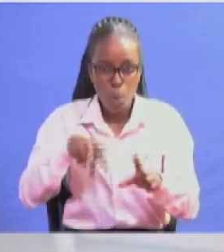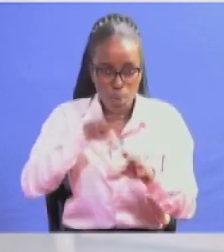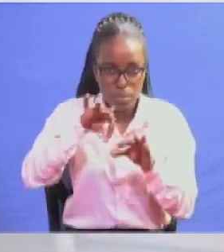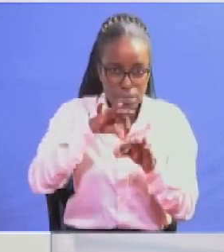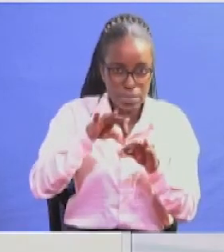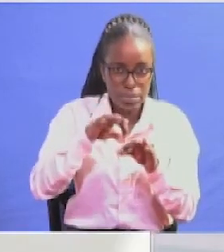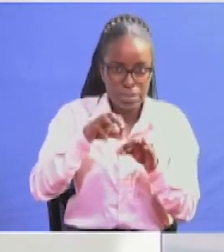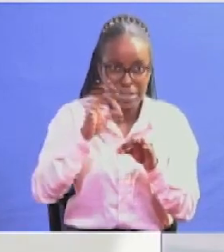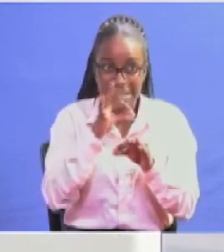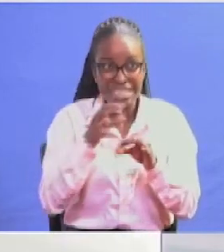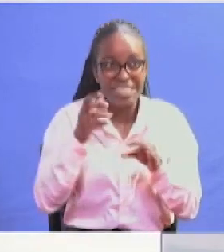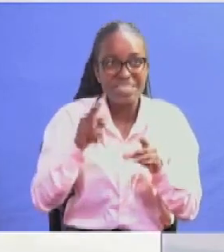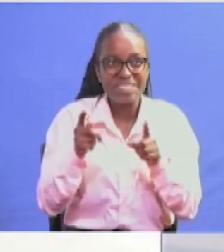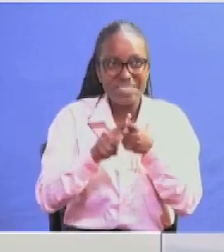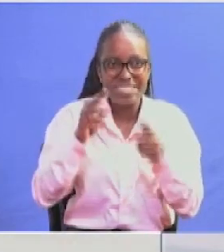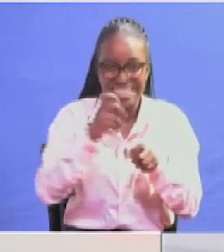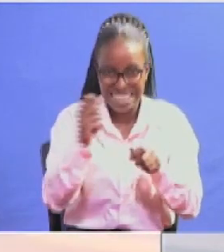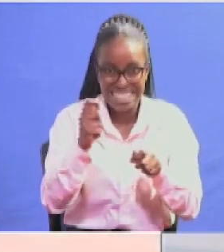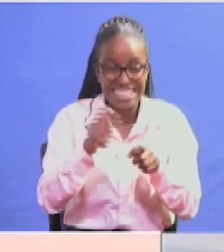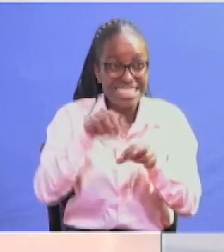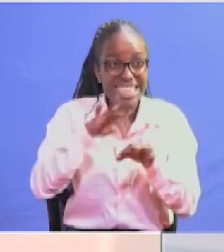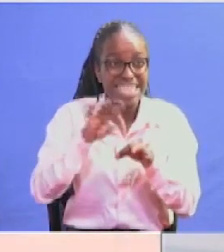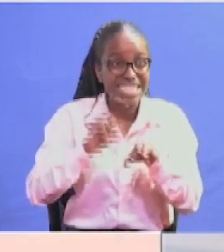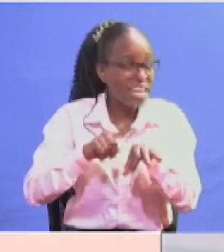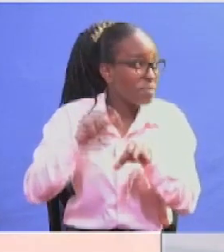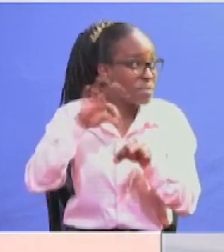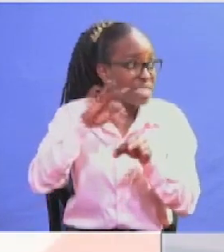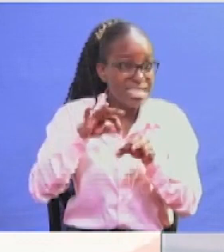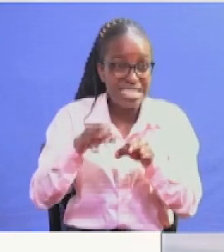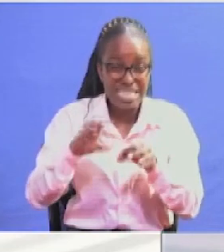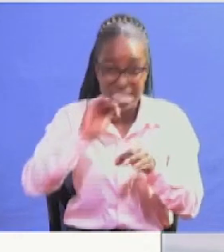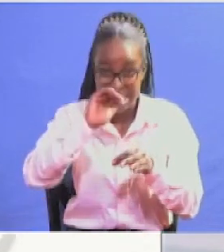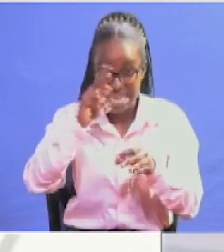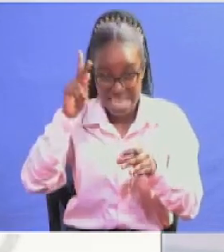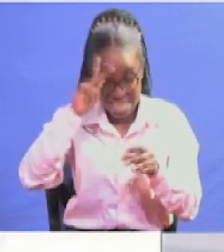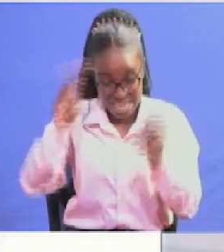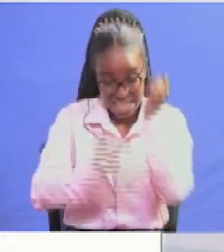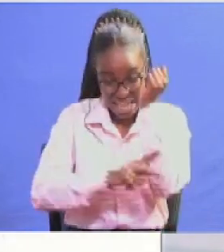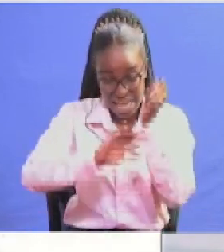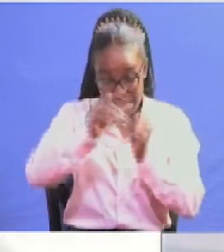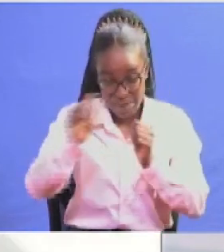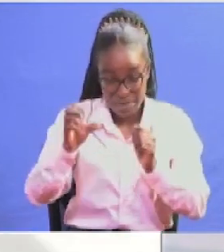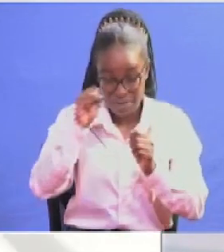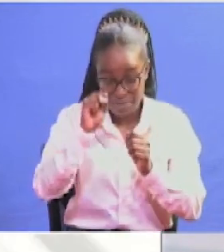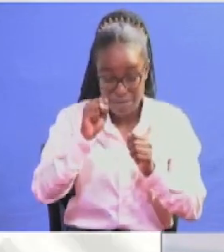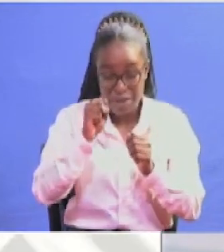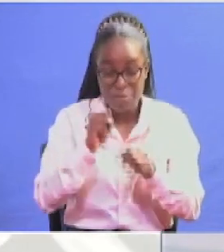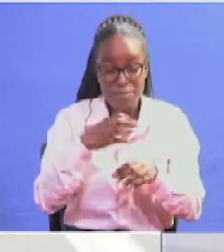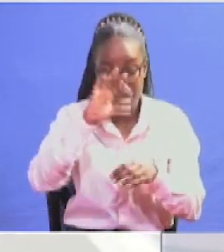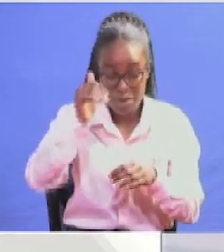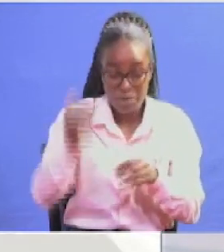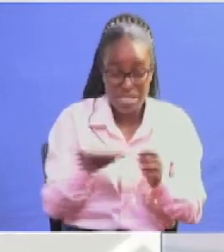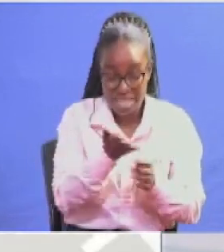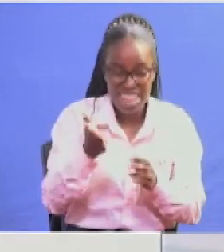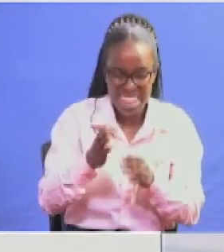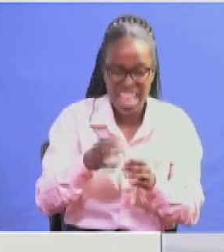Now, the Kenya Tea Development Agency directors in Kirinyaga County Zone 5 now wants former directors involved in the